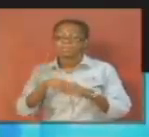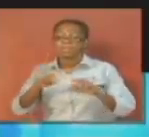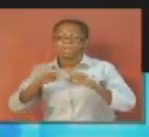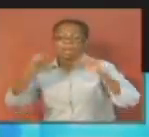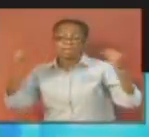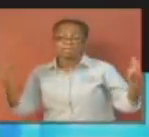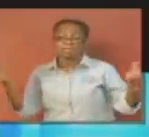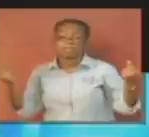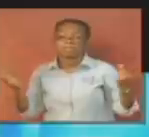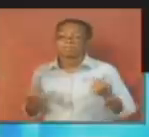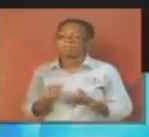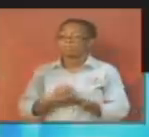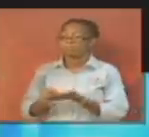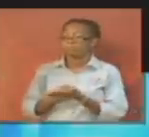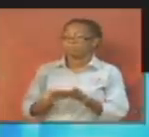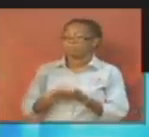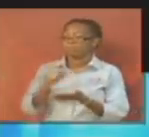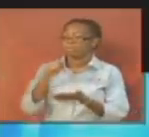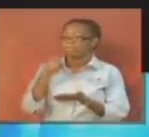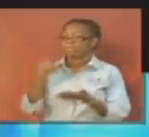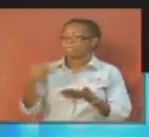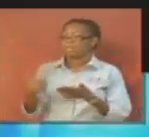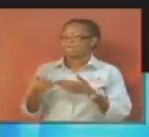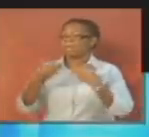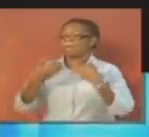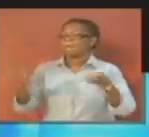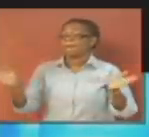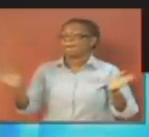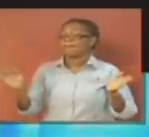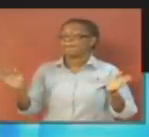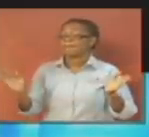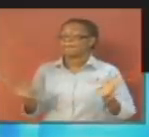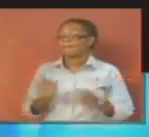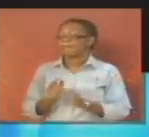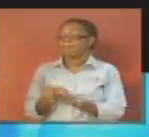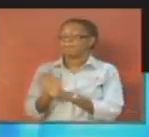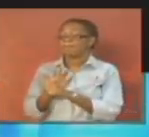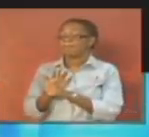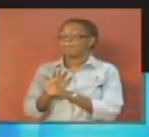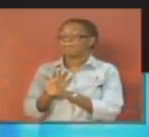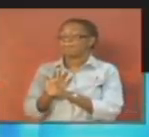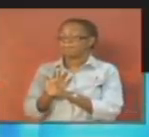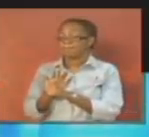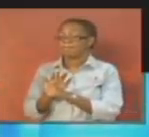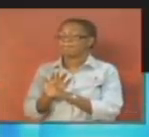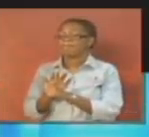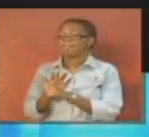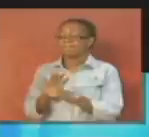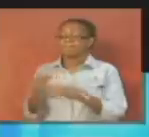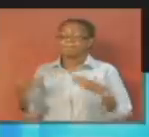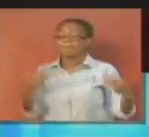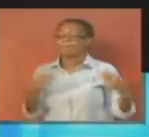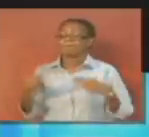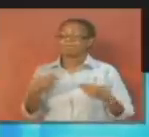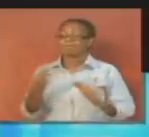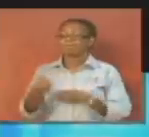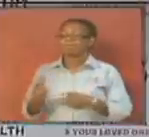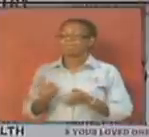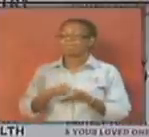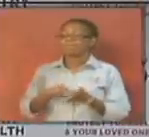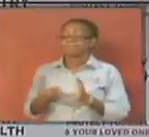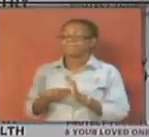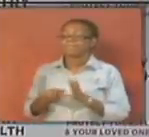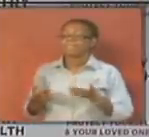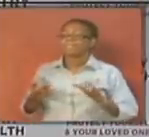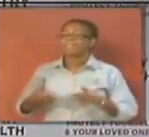entitled Open COVID-19 War Room to the Private Sector. I don't know if you've seen it and if you care to respond. Thank you.